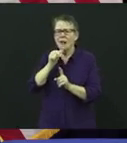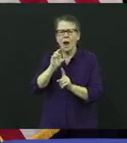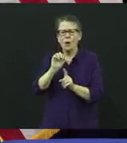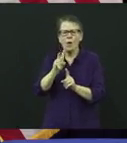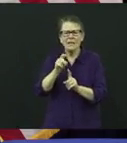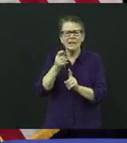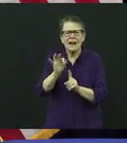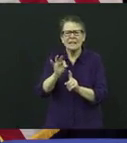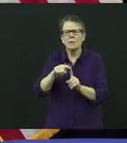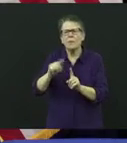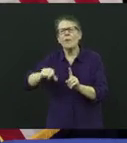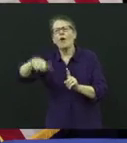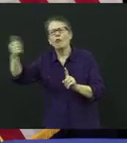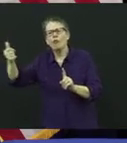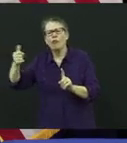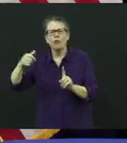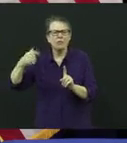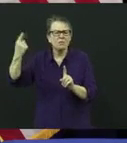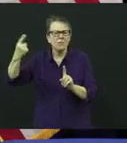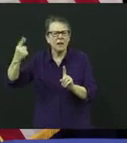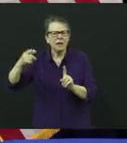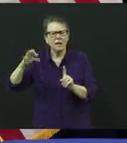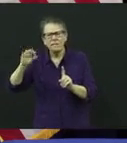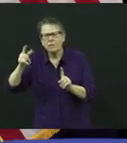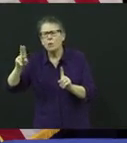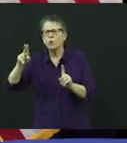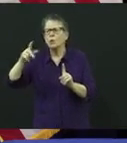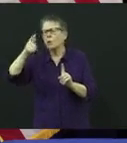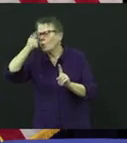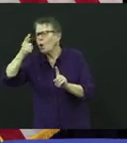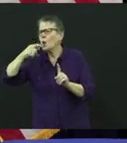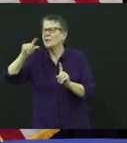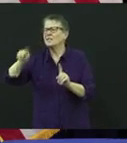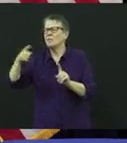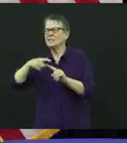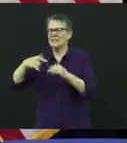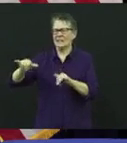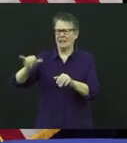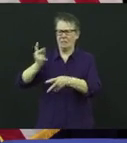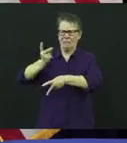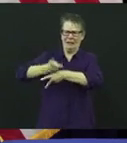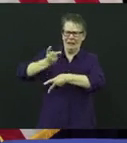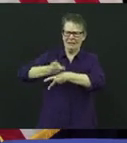And then one last comment I had before we throw it open, unless, Dr. Lifshitz, would you disagree